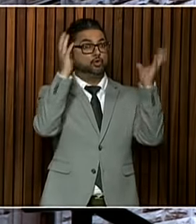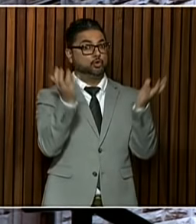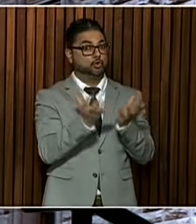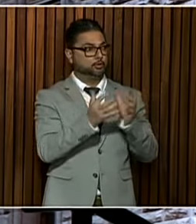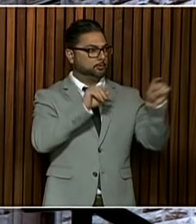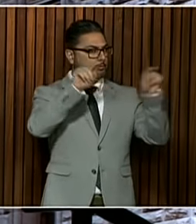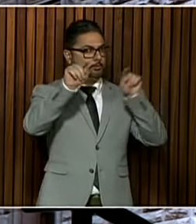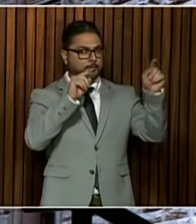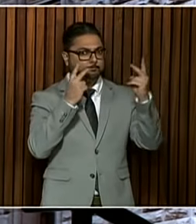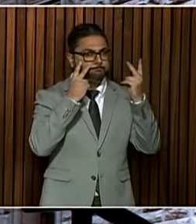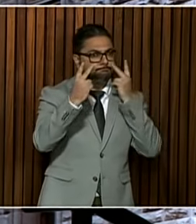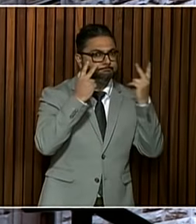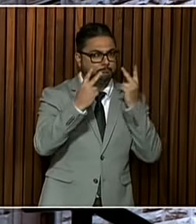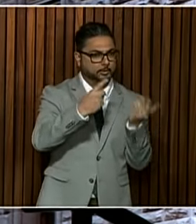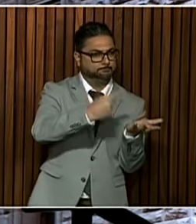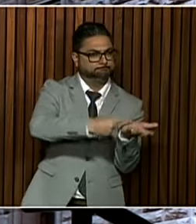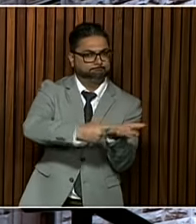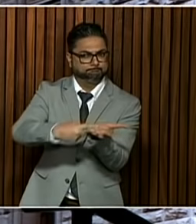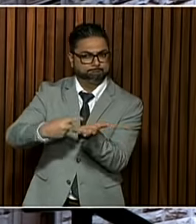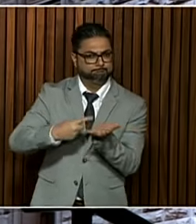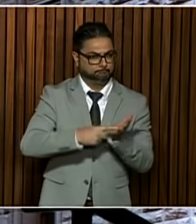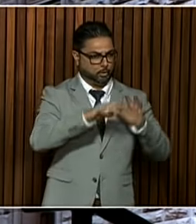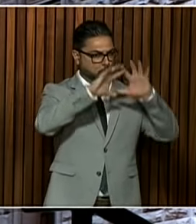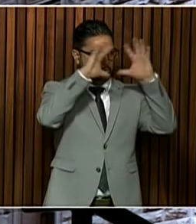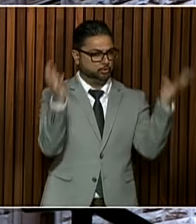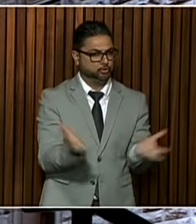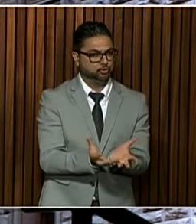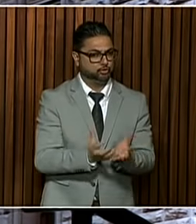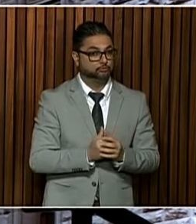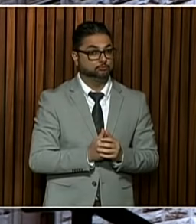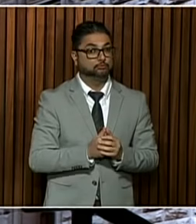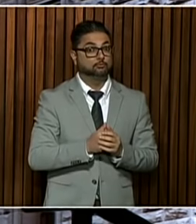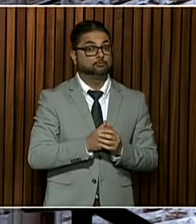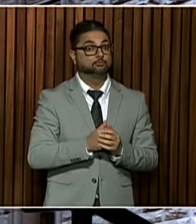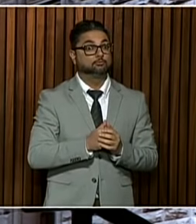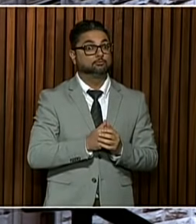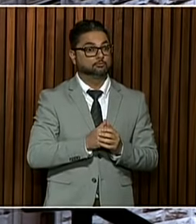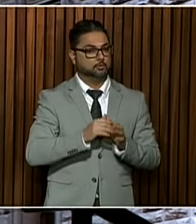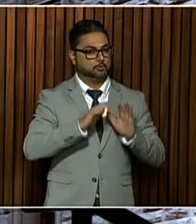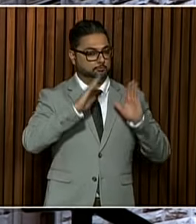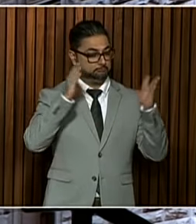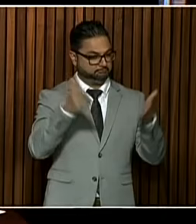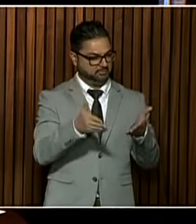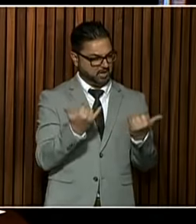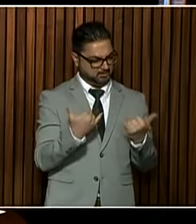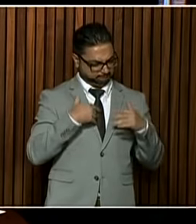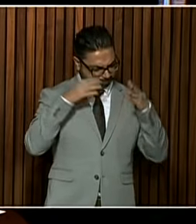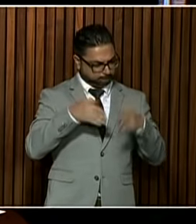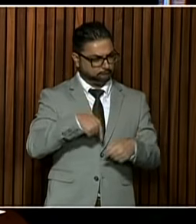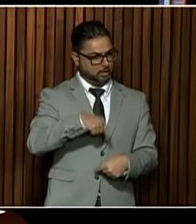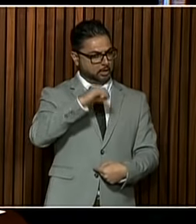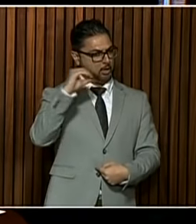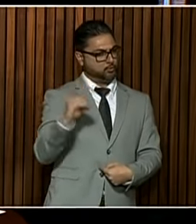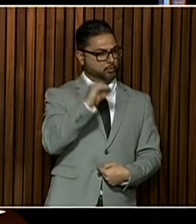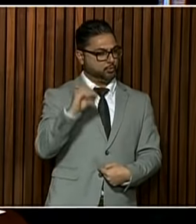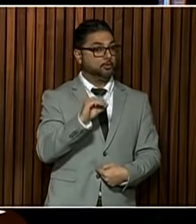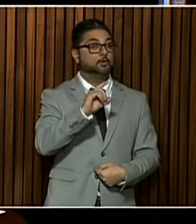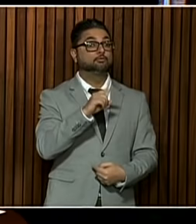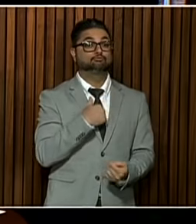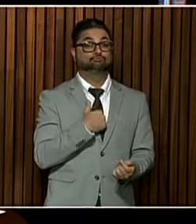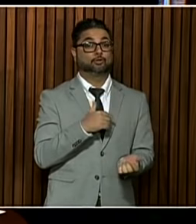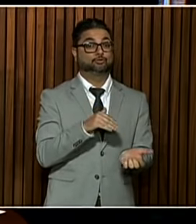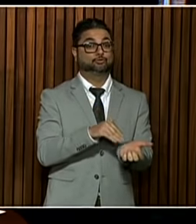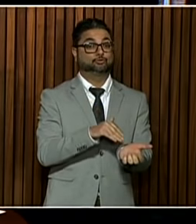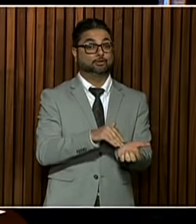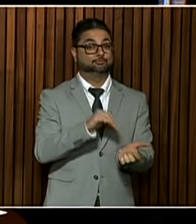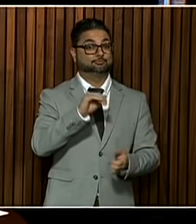in a moment. But first, over to the Ontario data. Let's get those numbers from Dr. Yaffe today. Okay, thank you very much. So